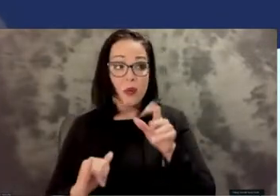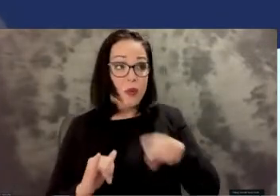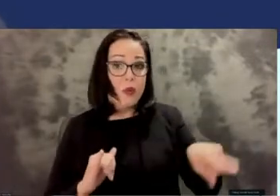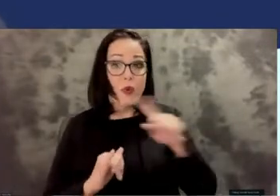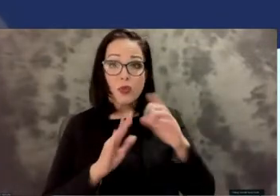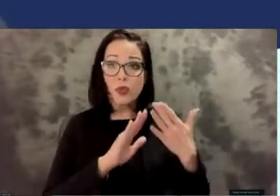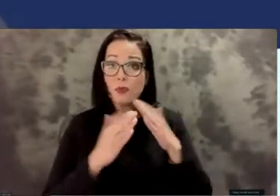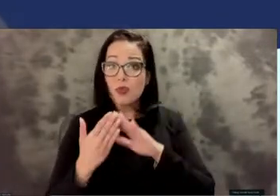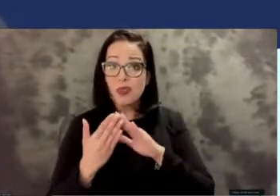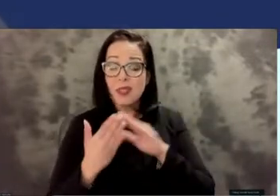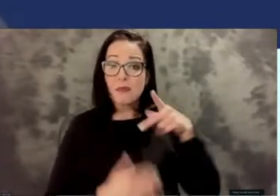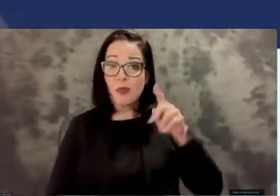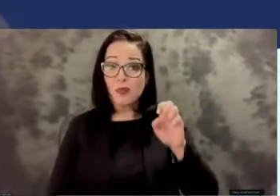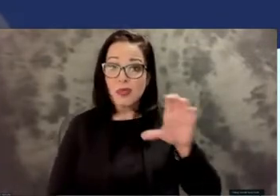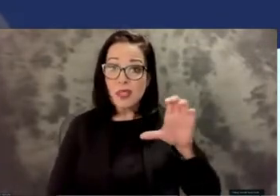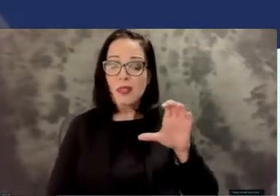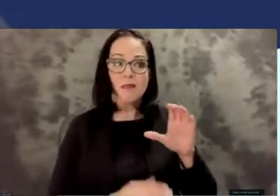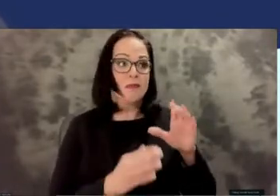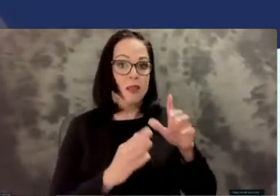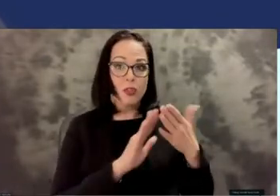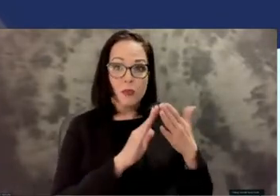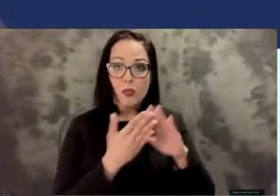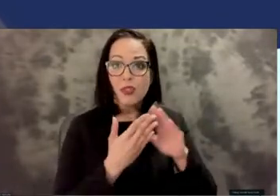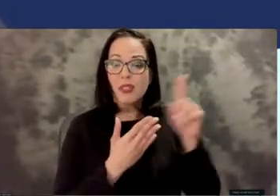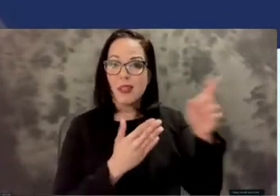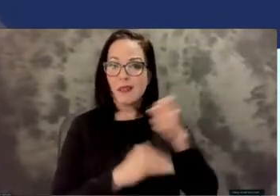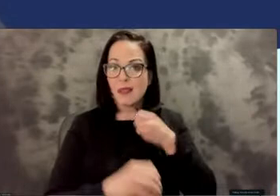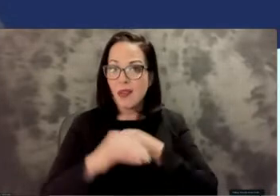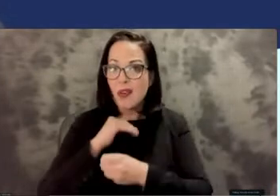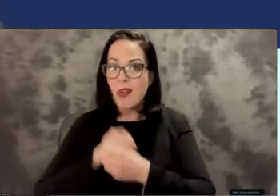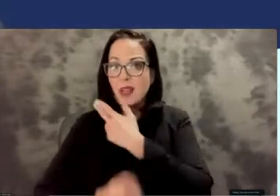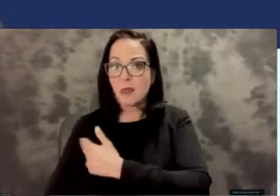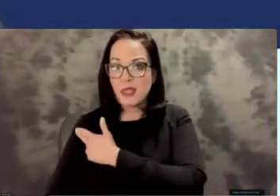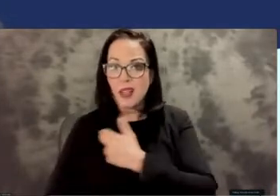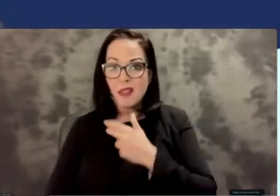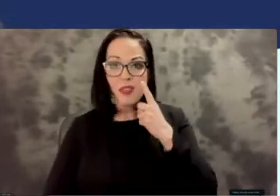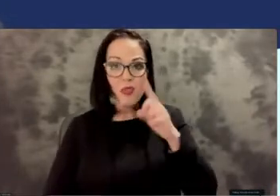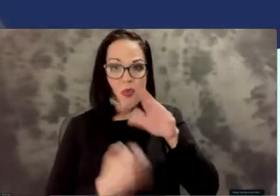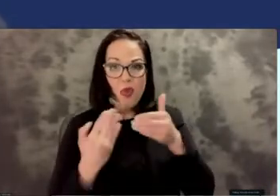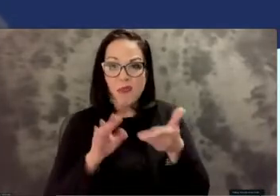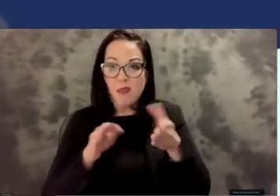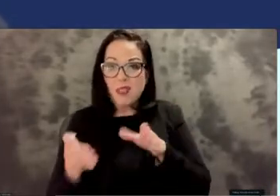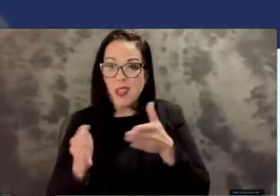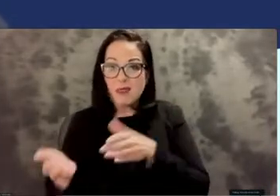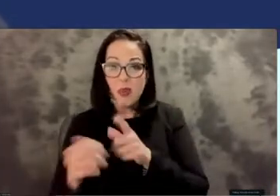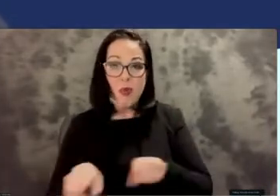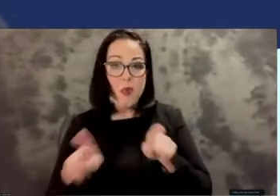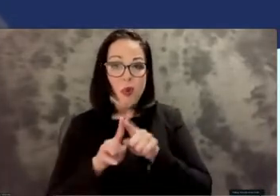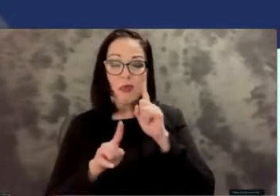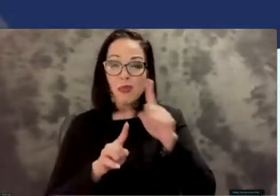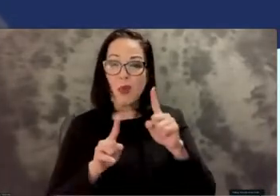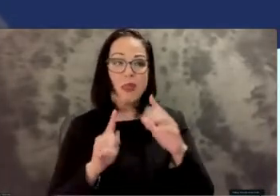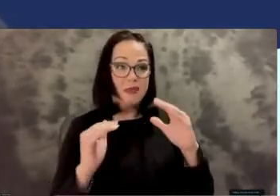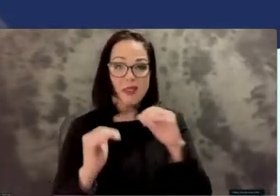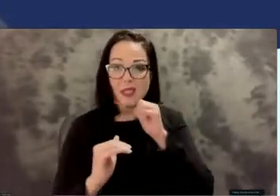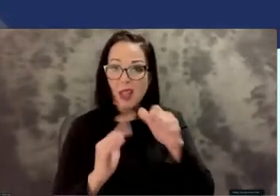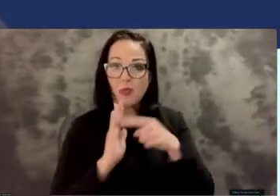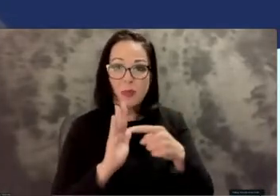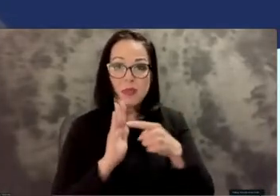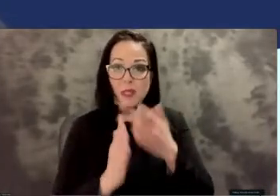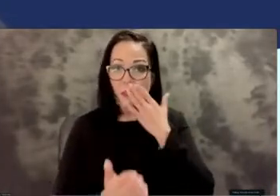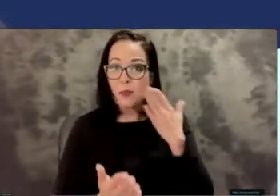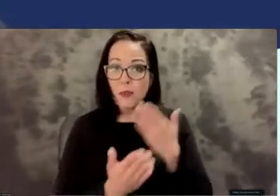in COVID-19 infections, hospitalizations, and deaths, and underrepresented in access to